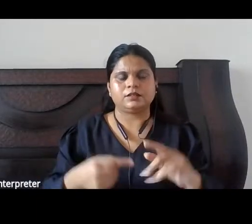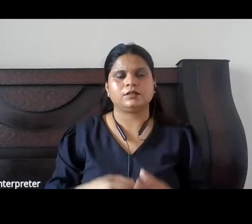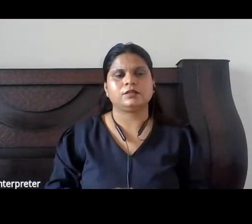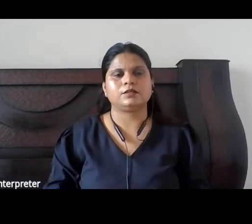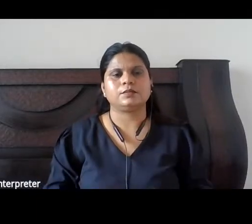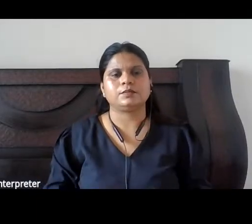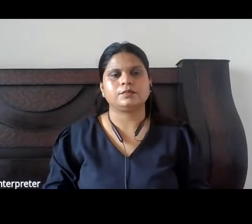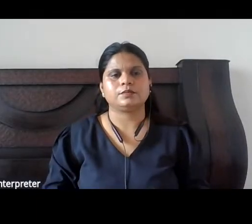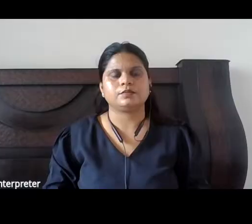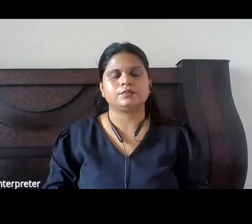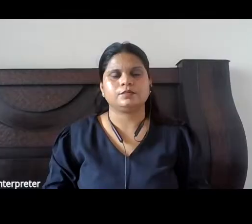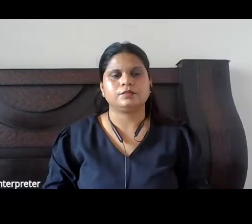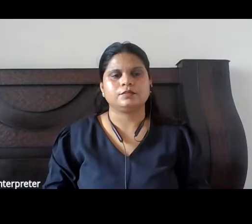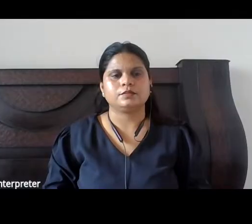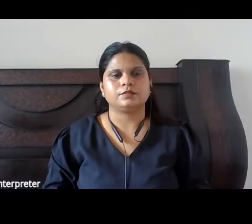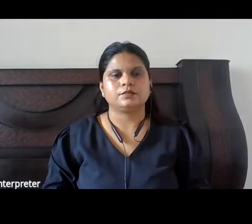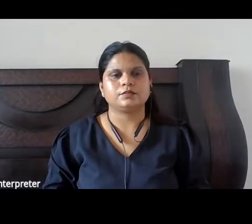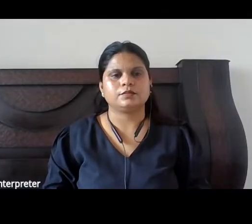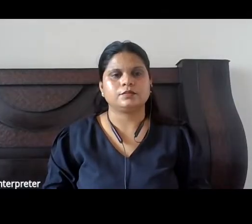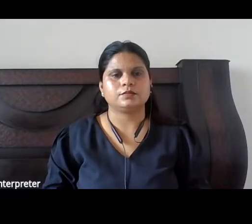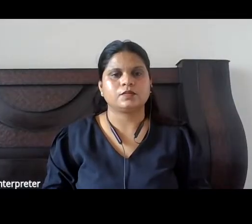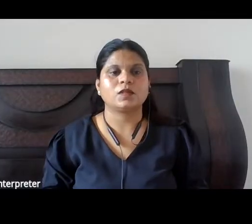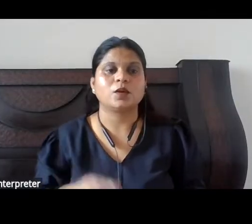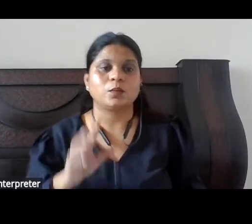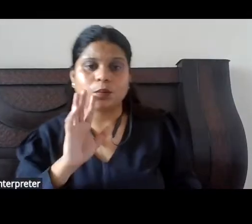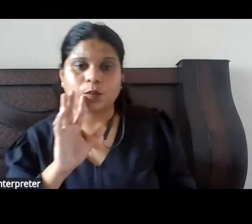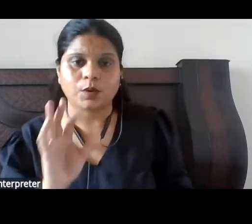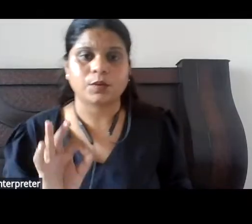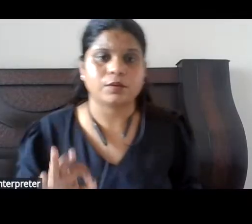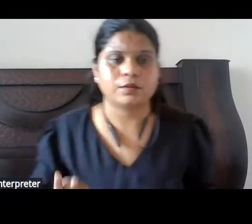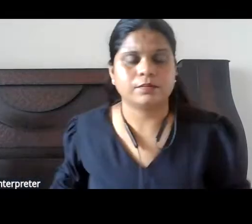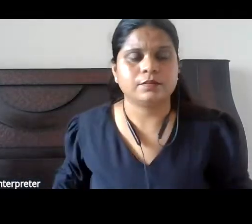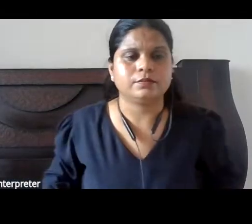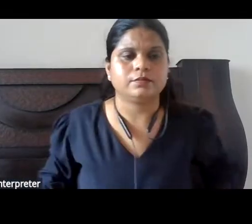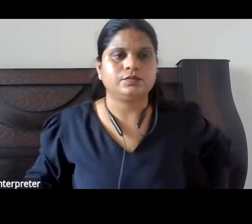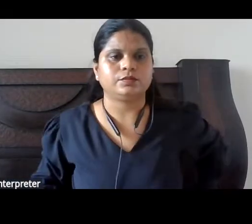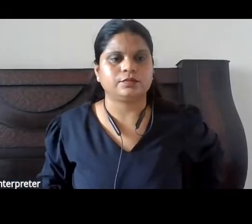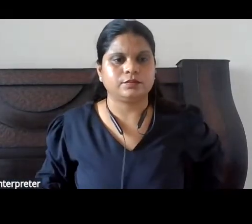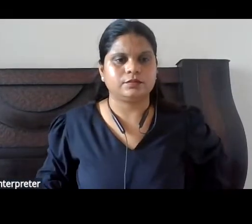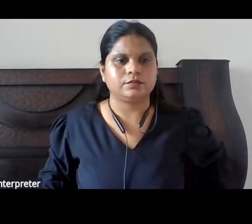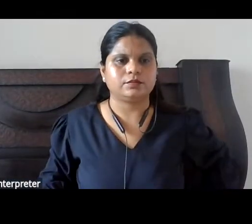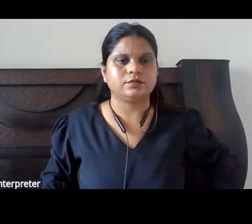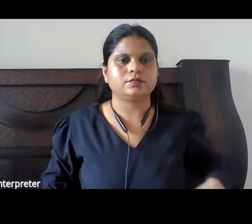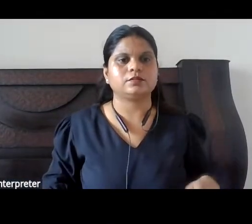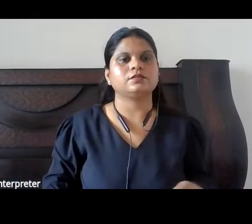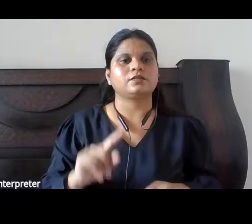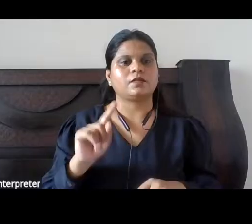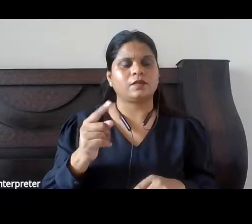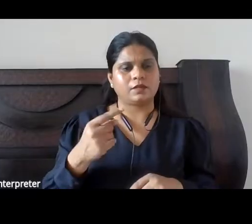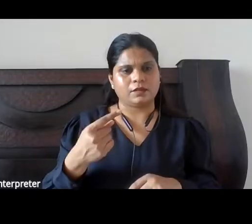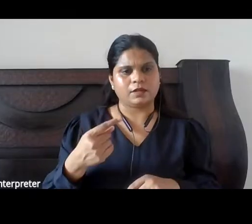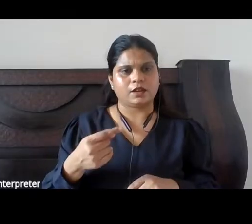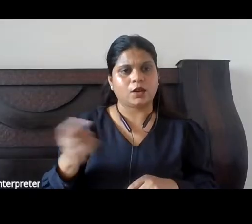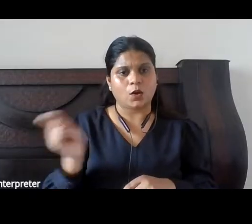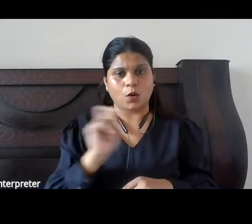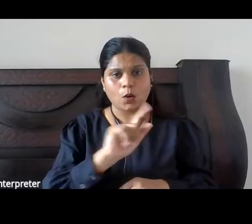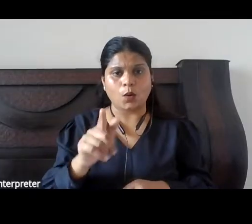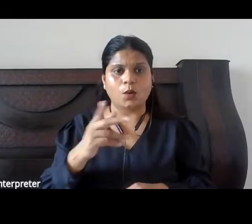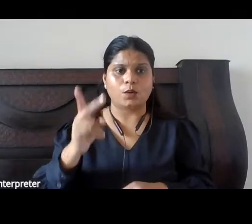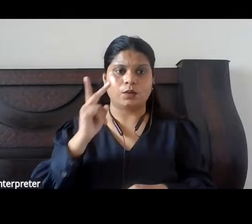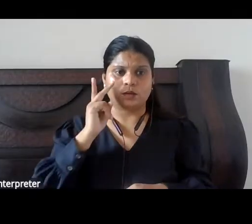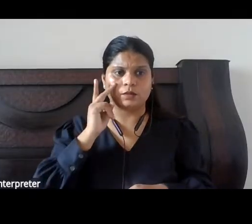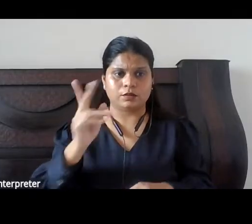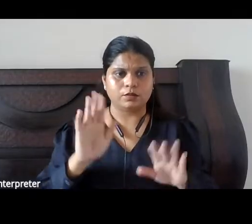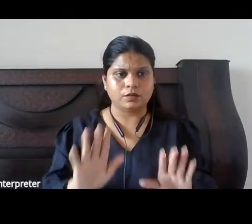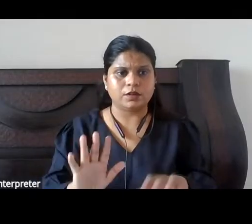have confidentiality. That is the most important thing. And one of the things that everybody feels is could be